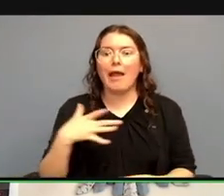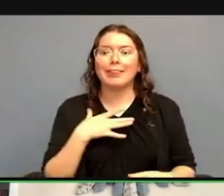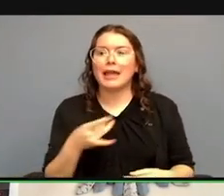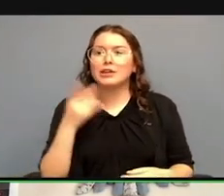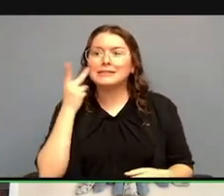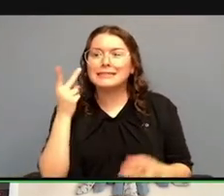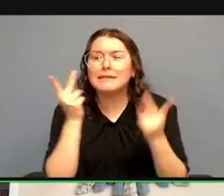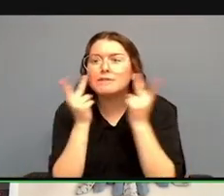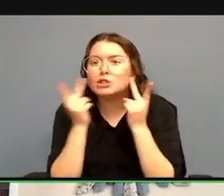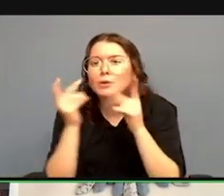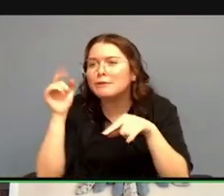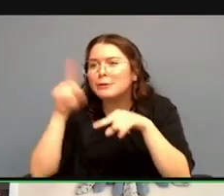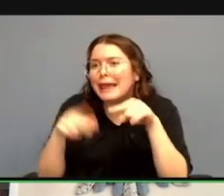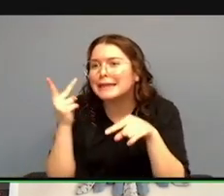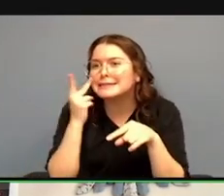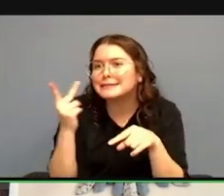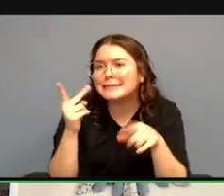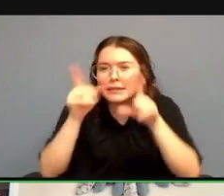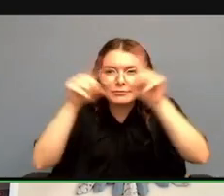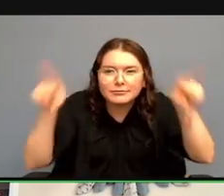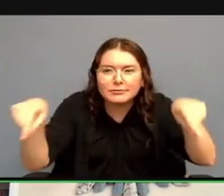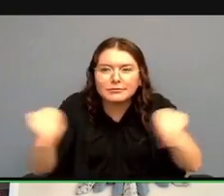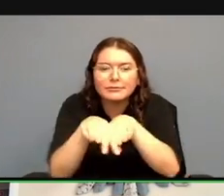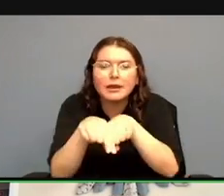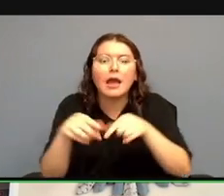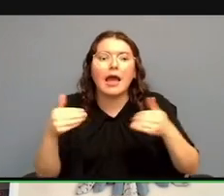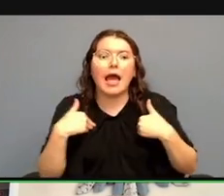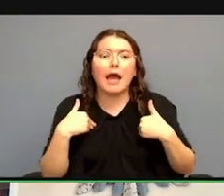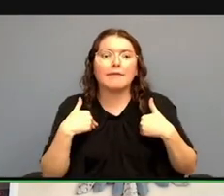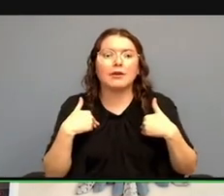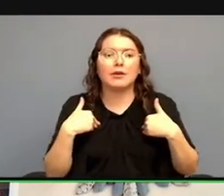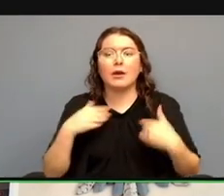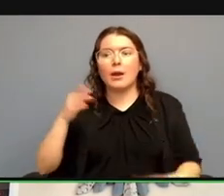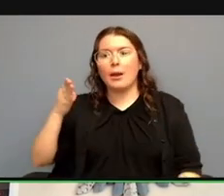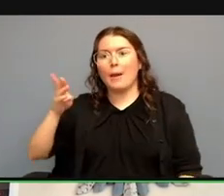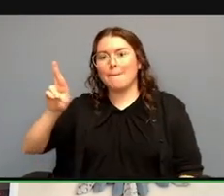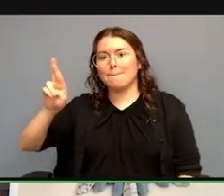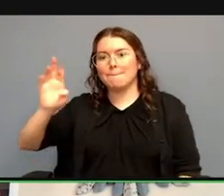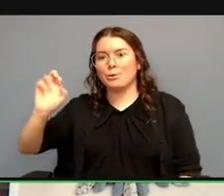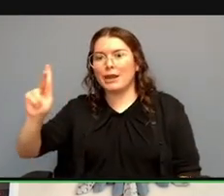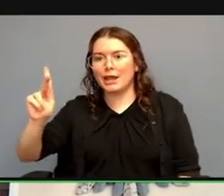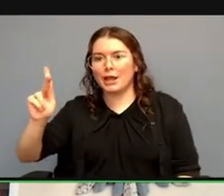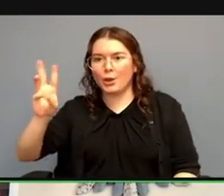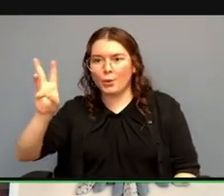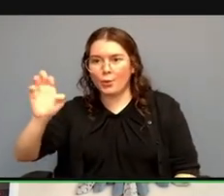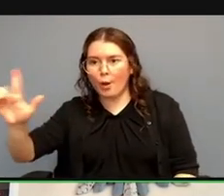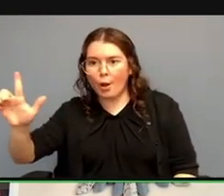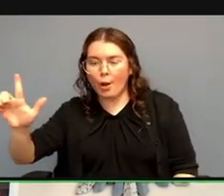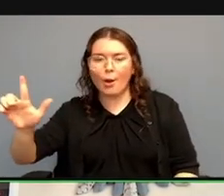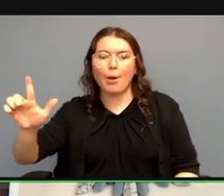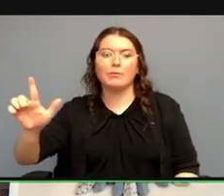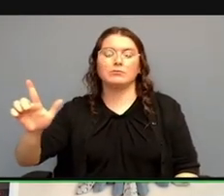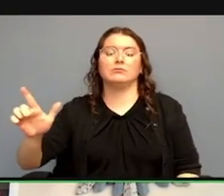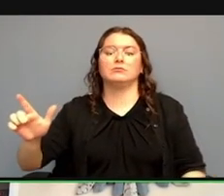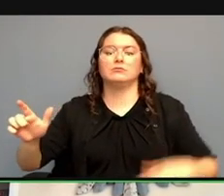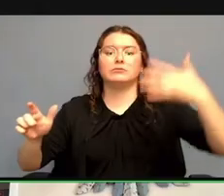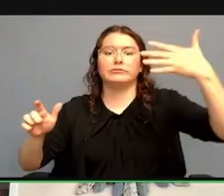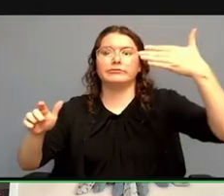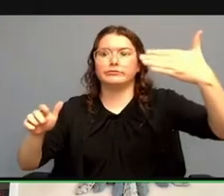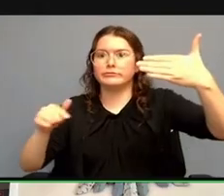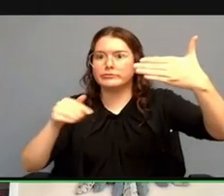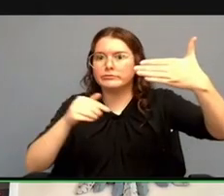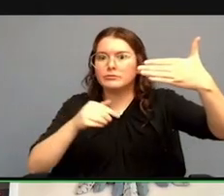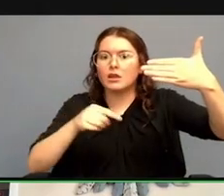visual. I don't know if you cannot see the screen. There's a brick wall, and that brick wall is missing pieces